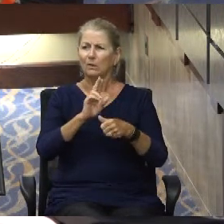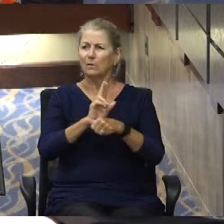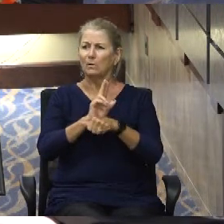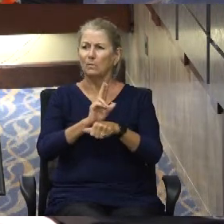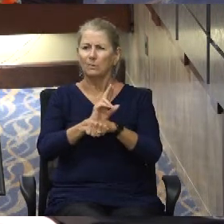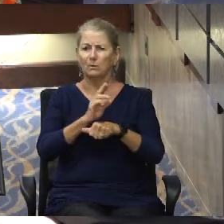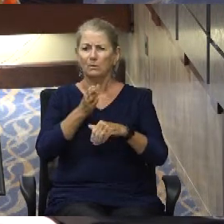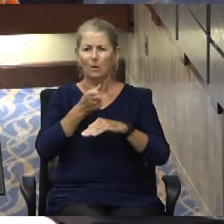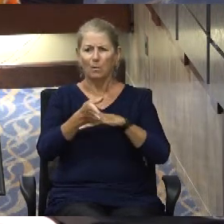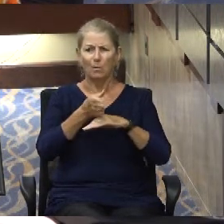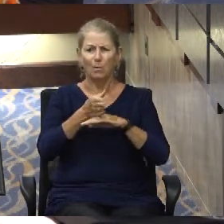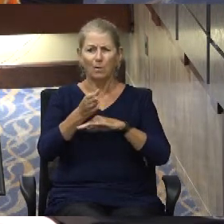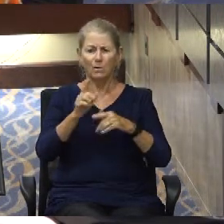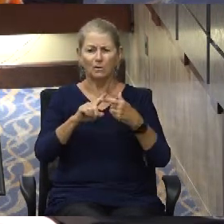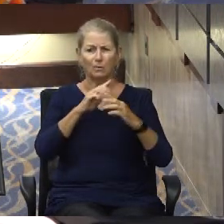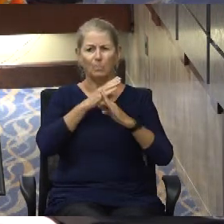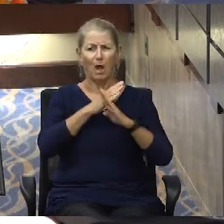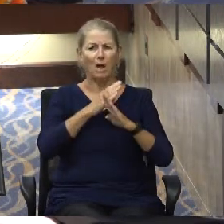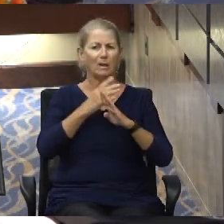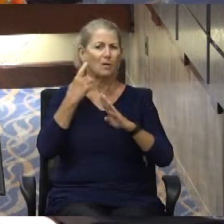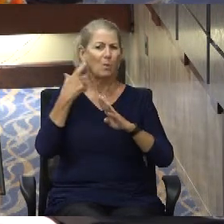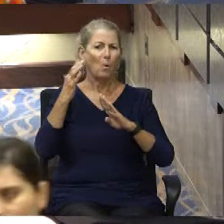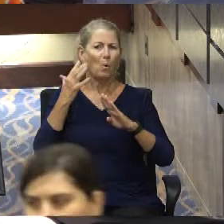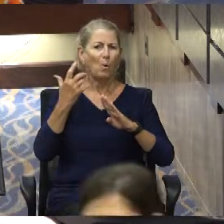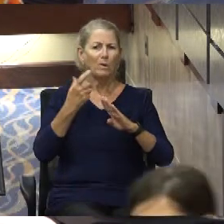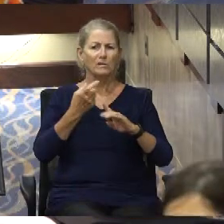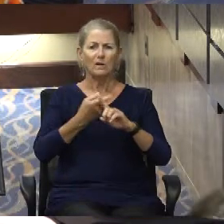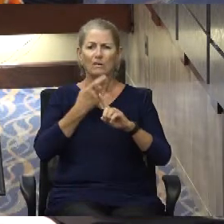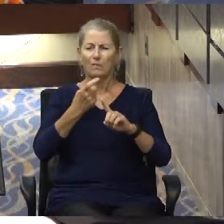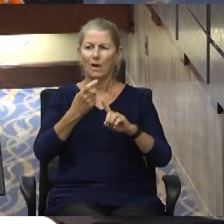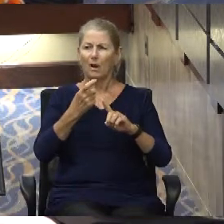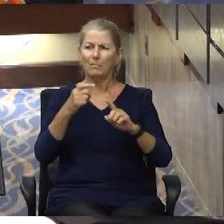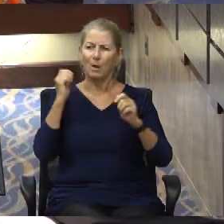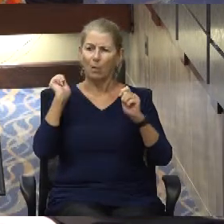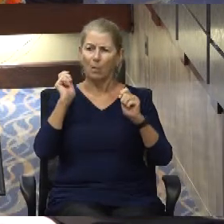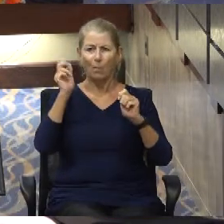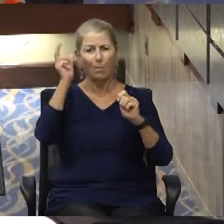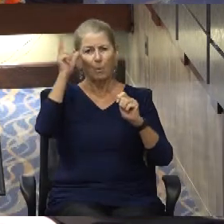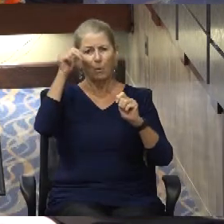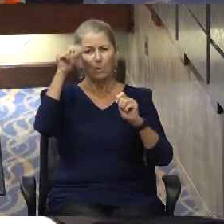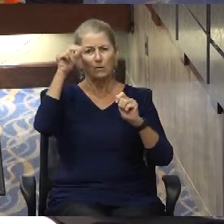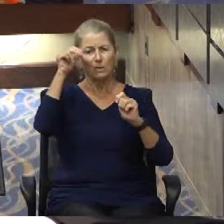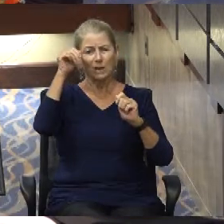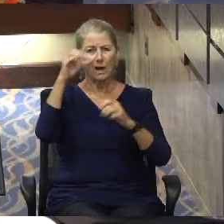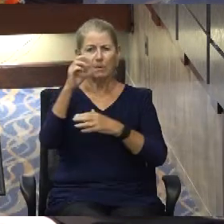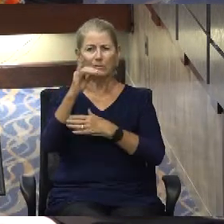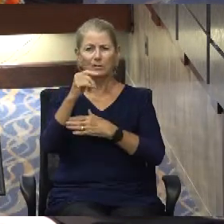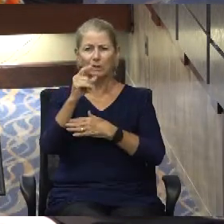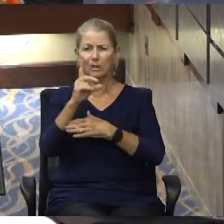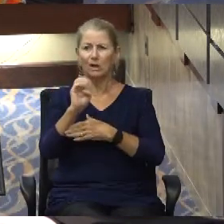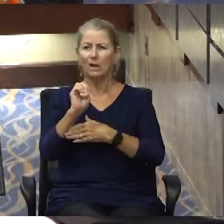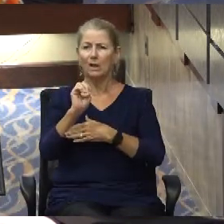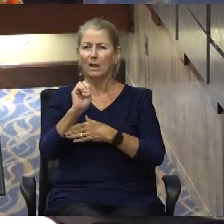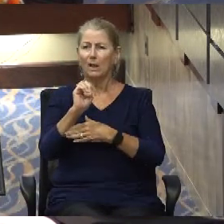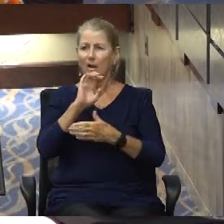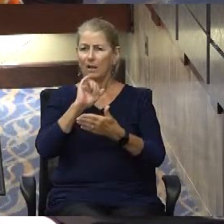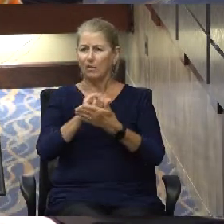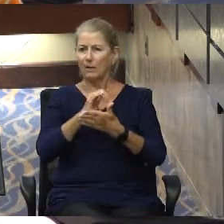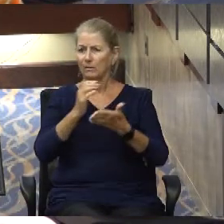to blunt the noise from the horses and carriages when they went over the railroad crossing. So this was probably the original quiet zone